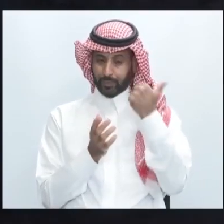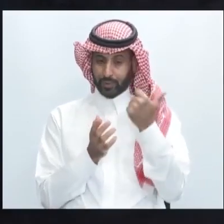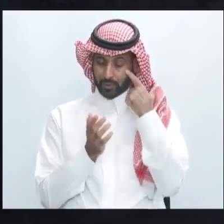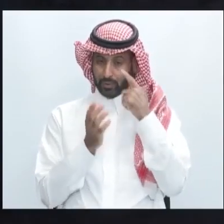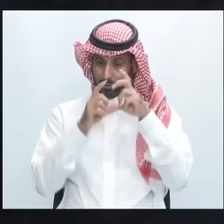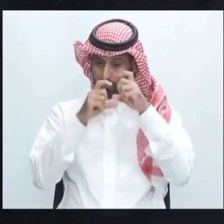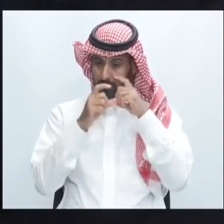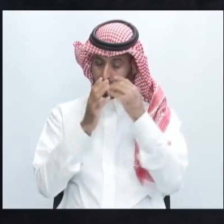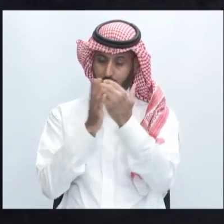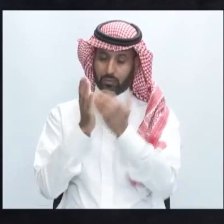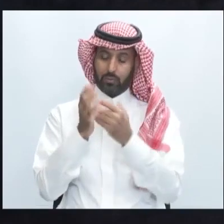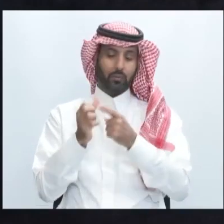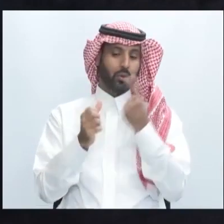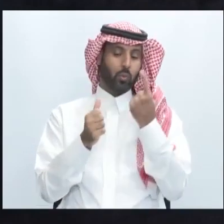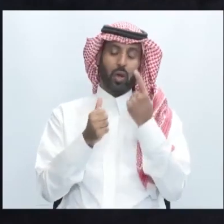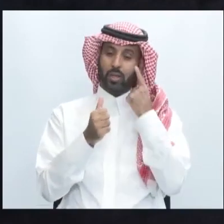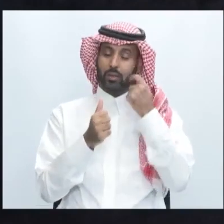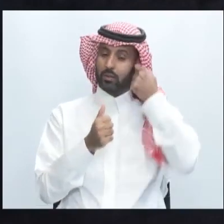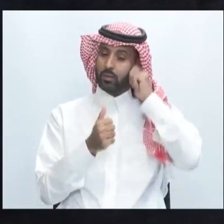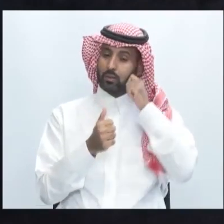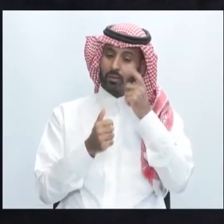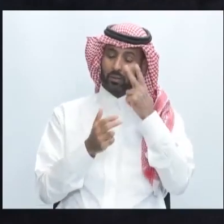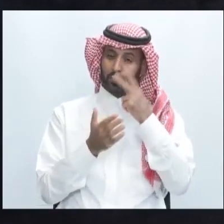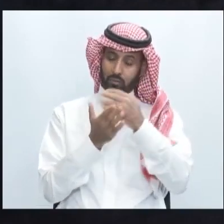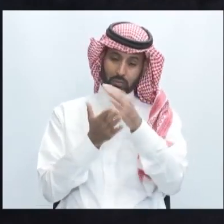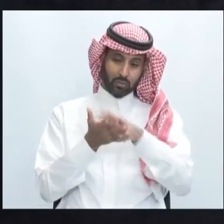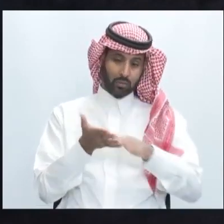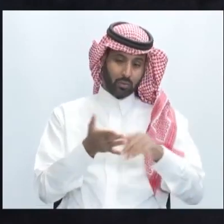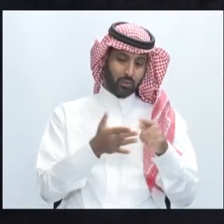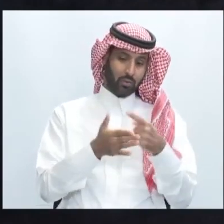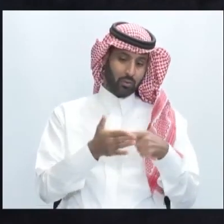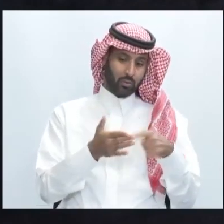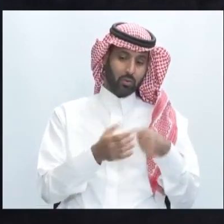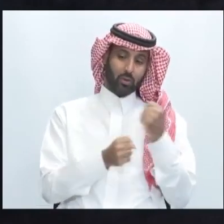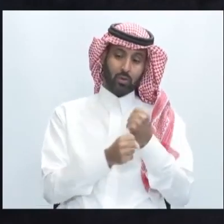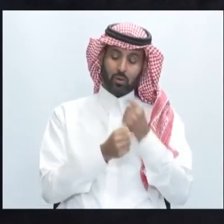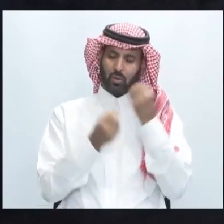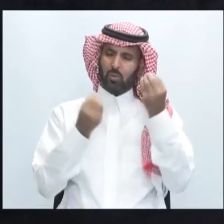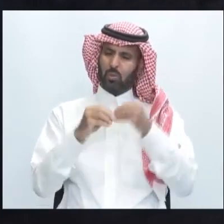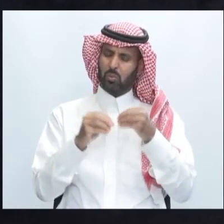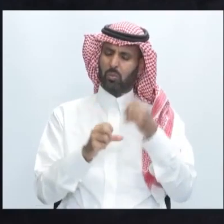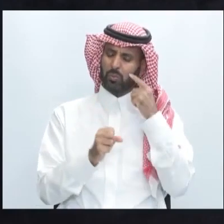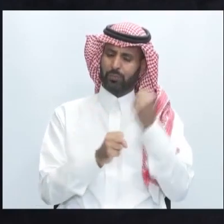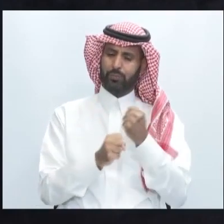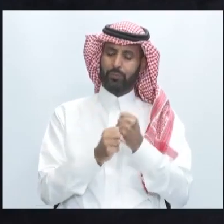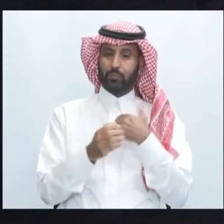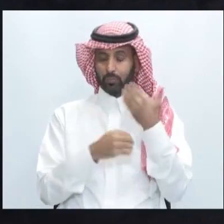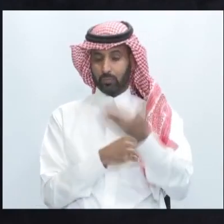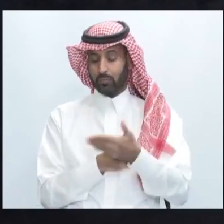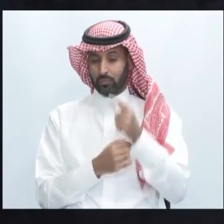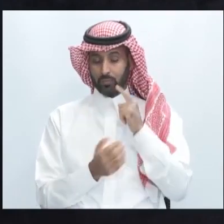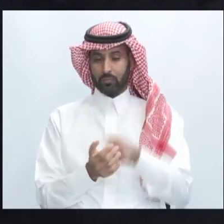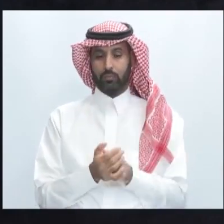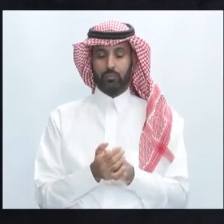first picture is the woman checking the to-do list. This is an overload. She has much to do in the